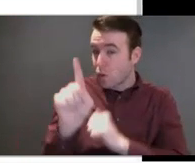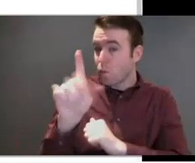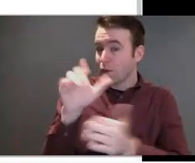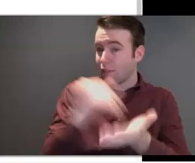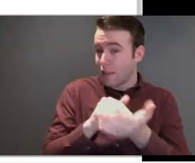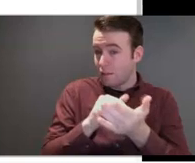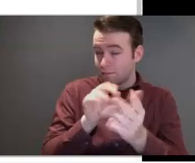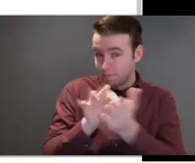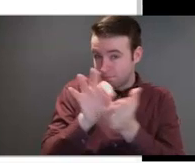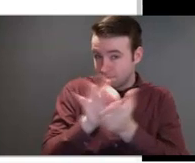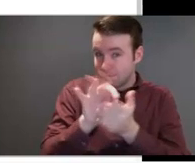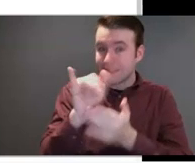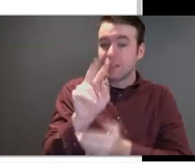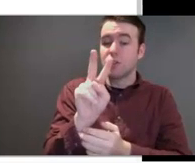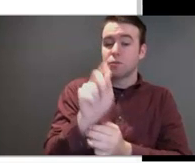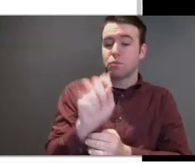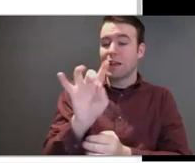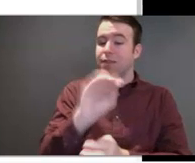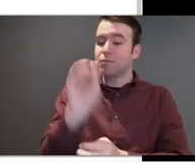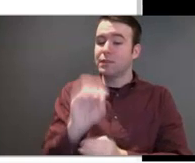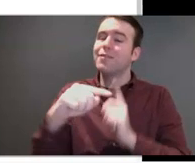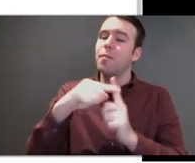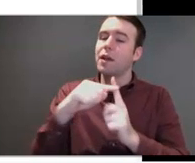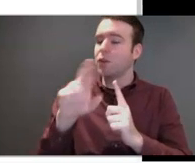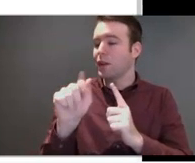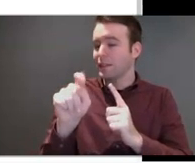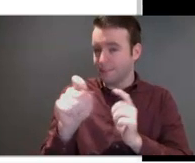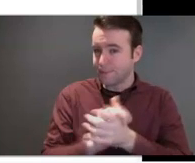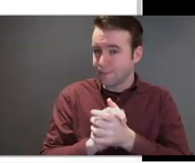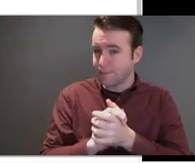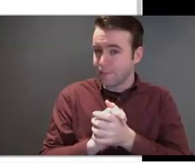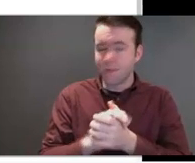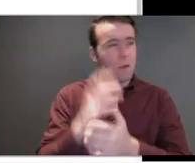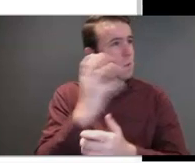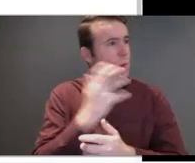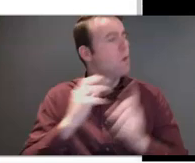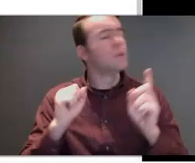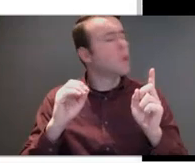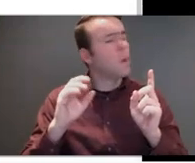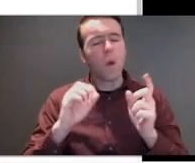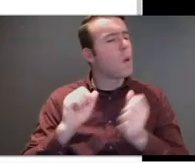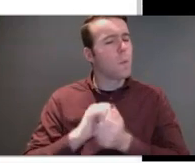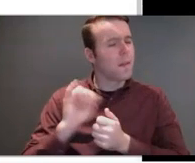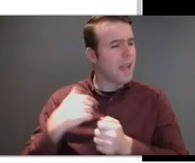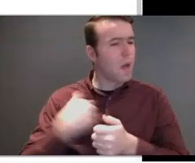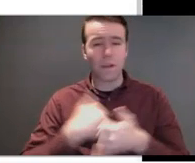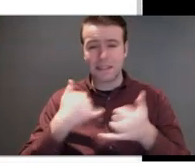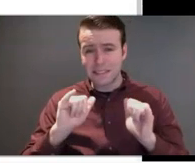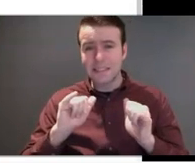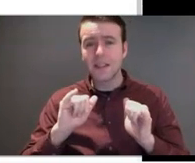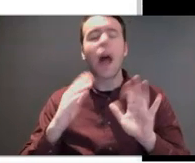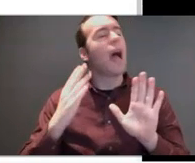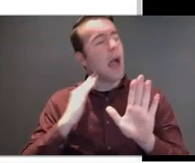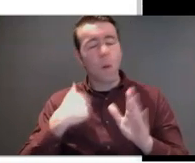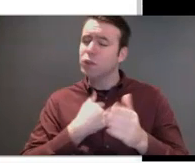100,000. And it's at a 2.8% positivity rate. Wow. Statewide. So with that, we're so close, Sandeep. I know